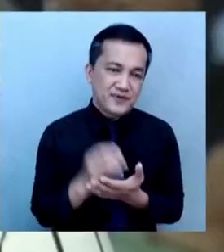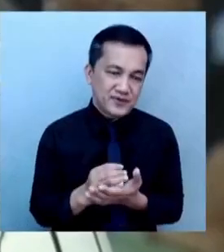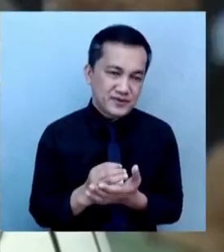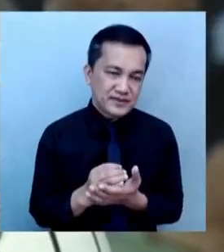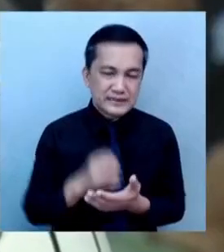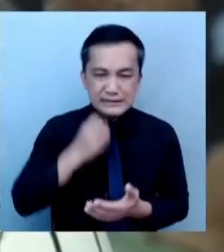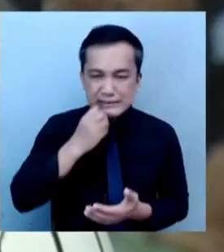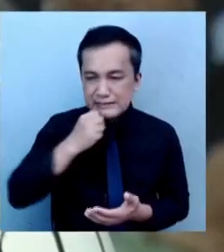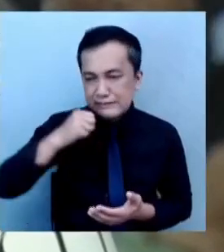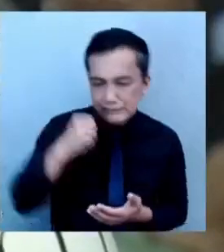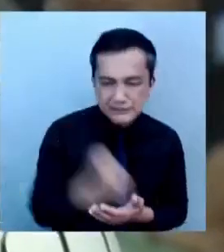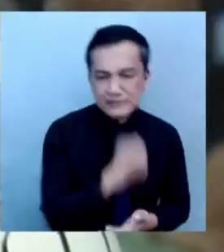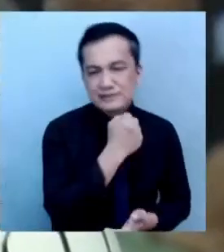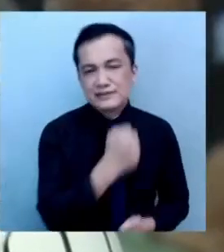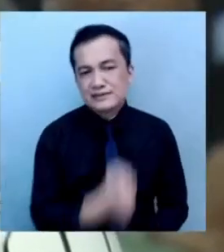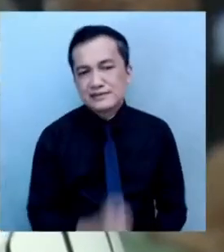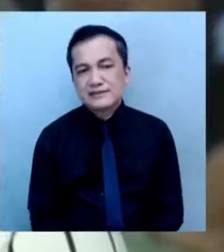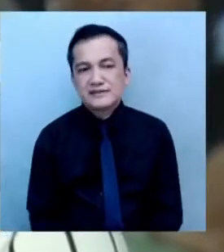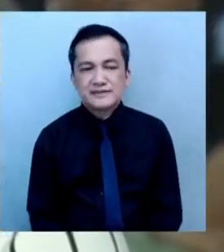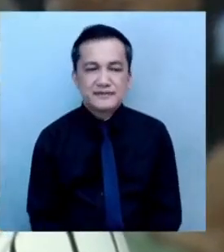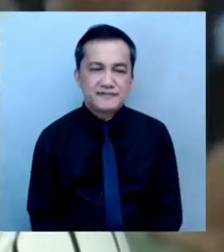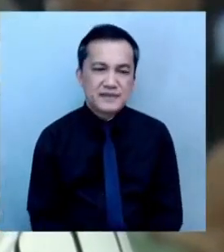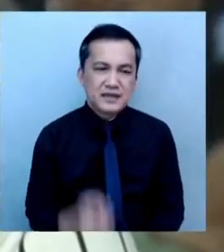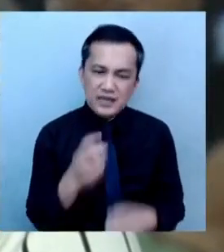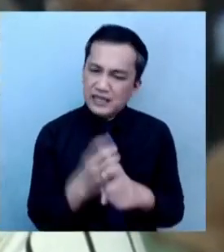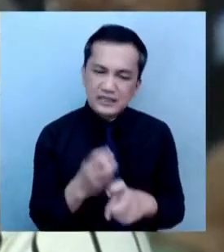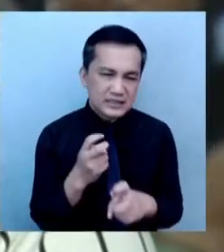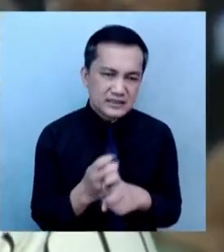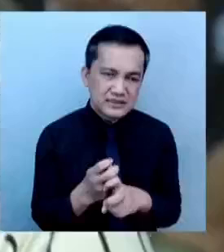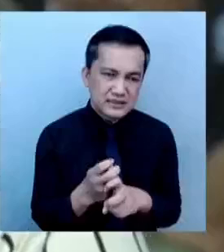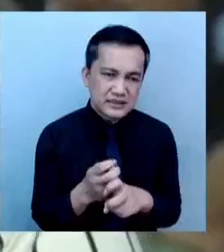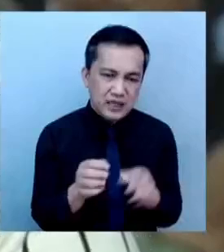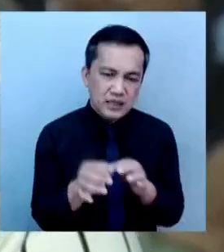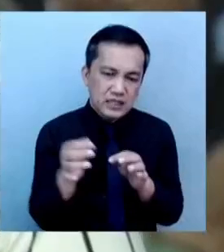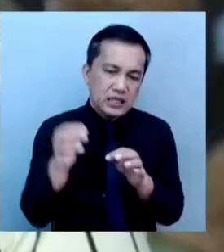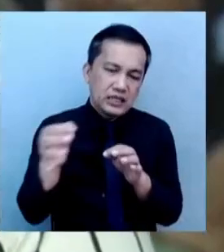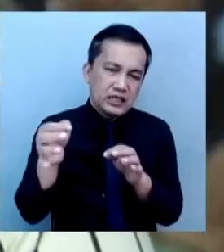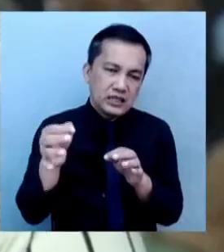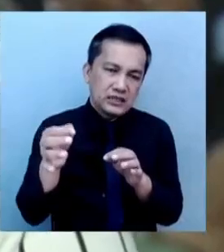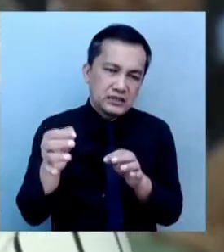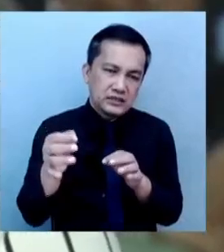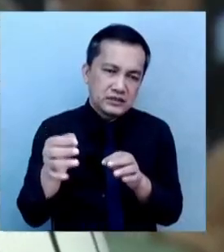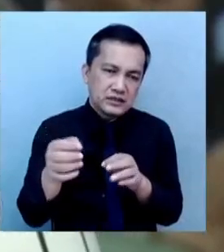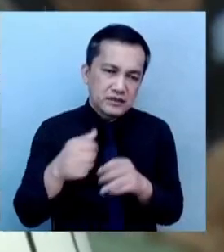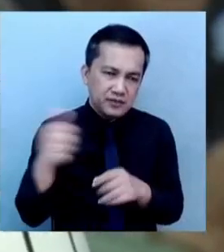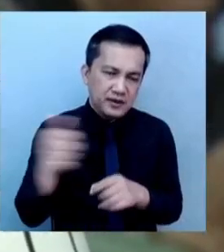akin eh. Mahirap talaga pag ma-delete ang imuhang biyahe.